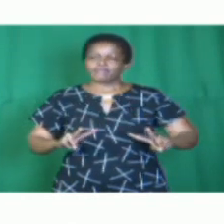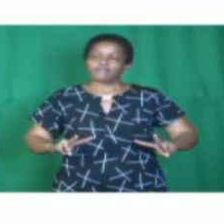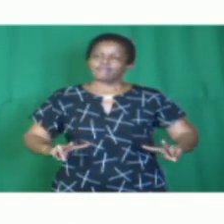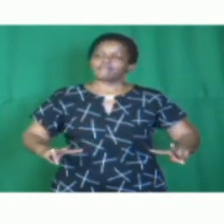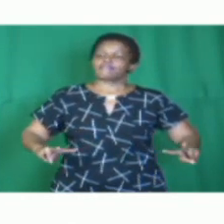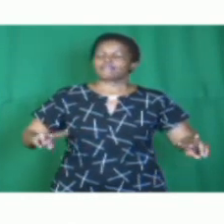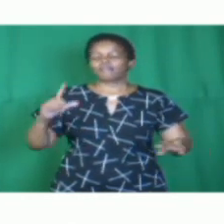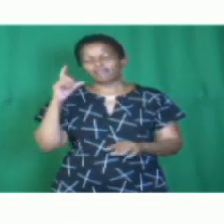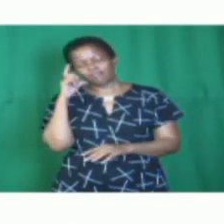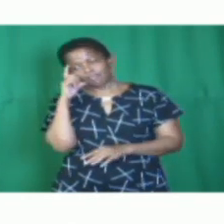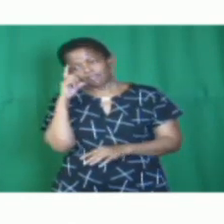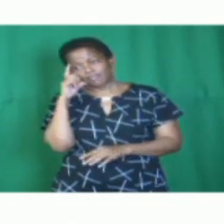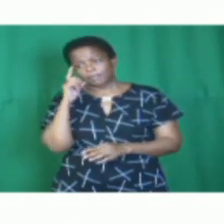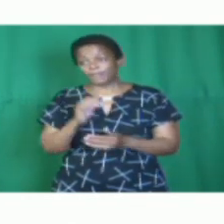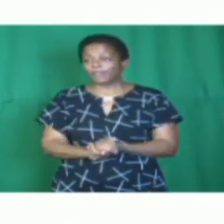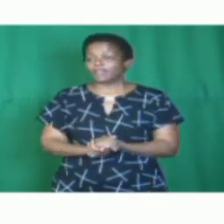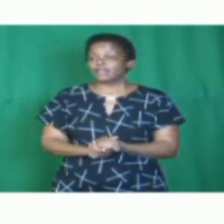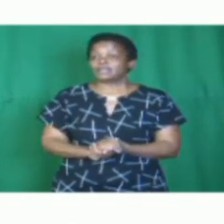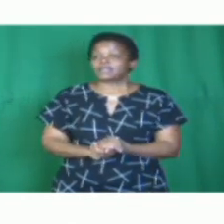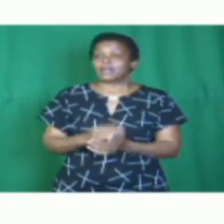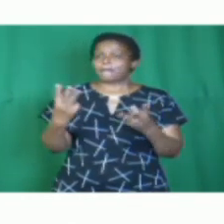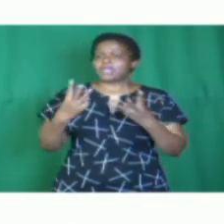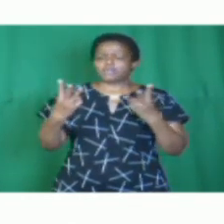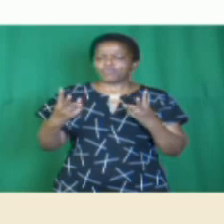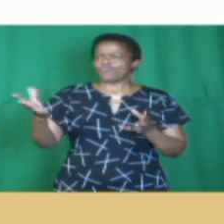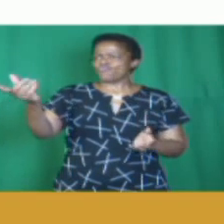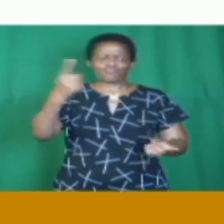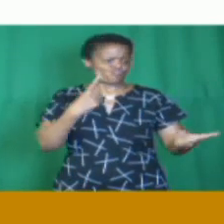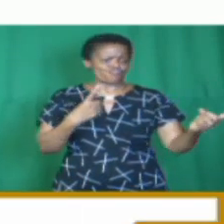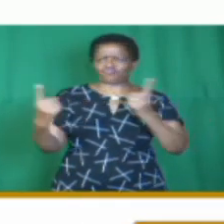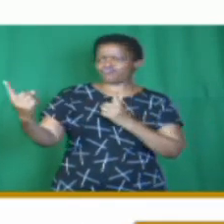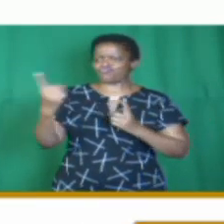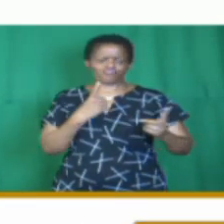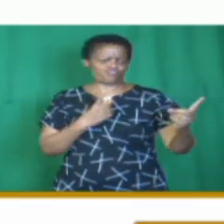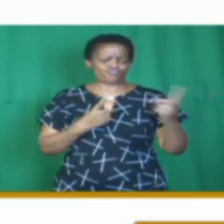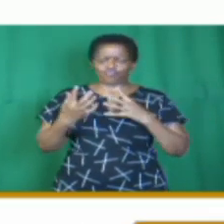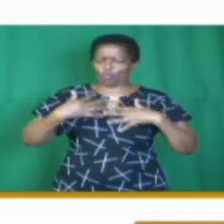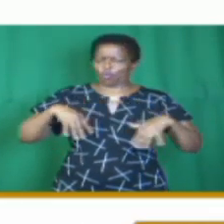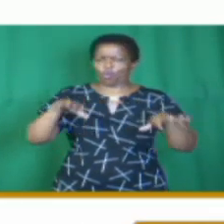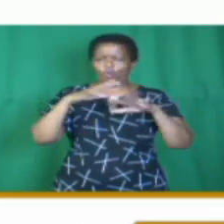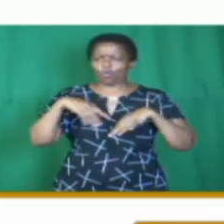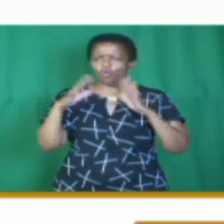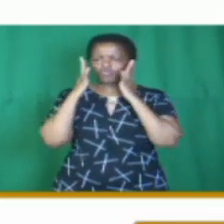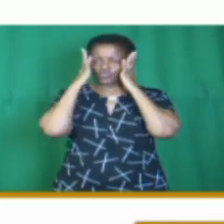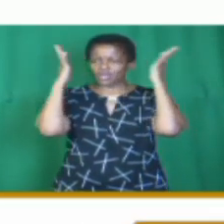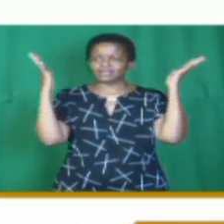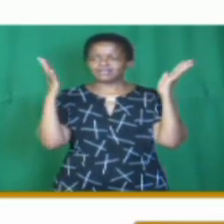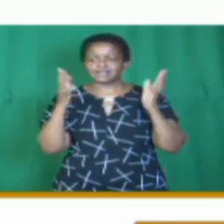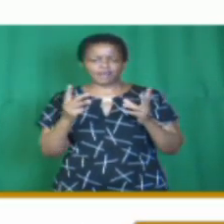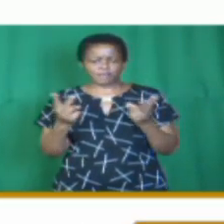all the four corners of the country, and tourists swarm the place like